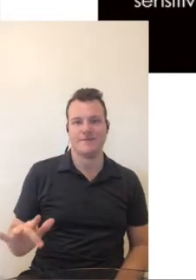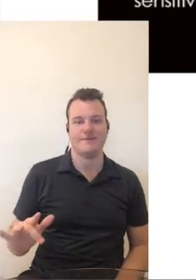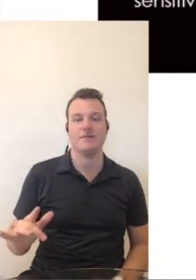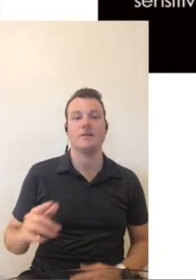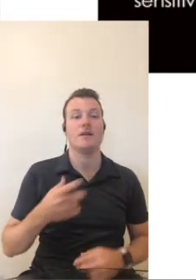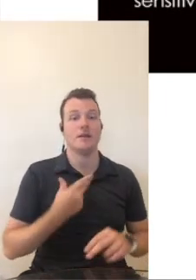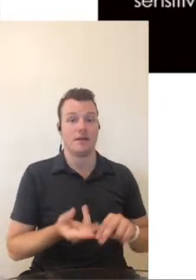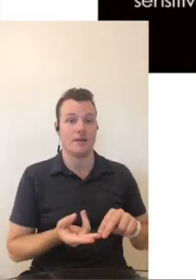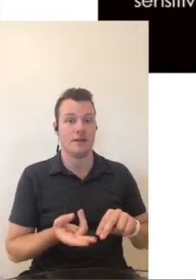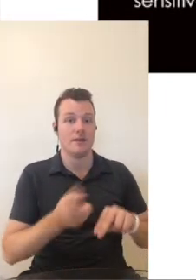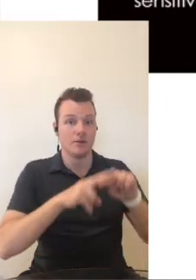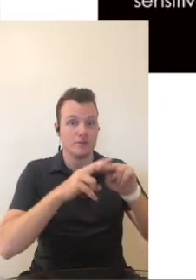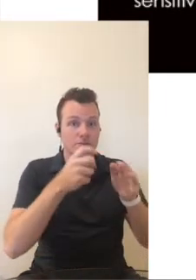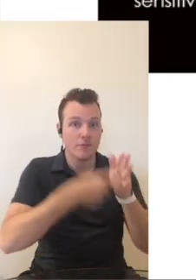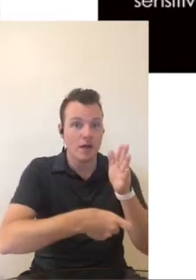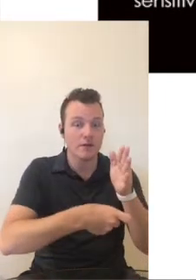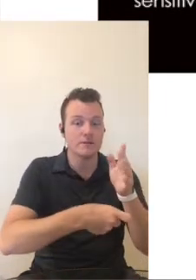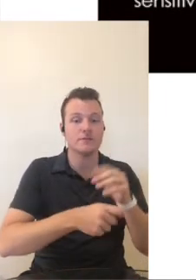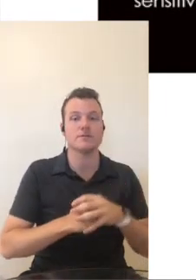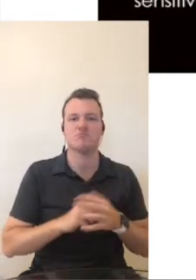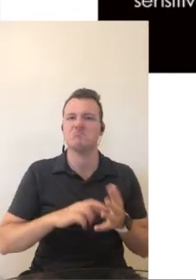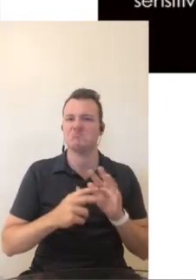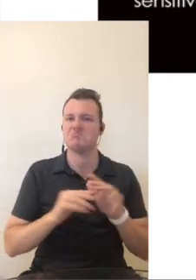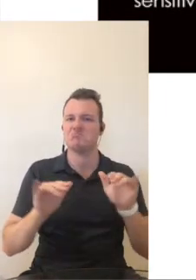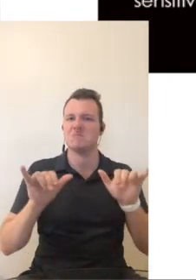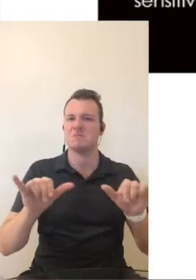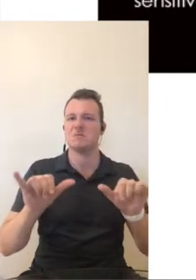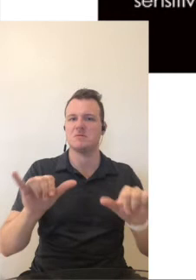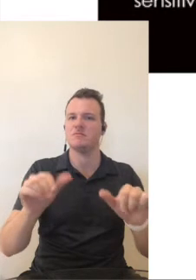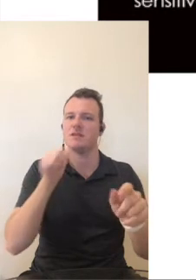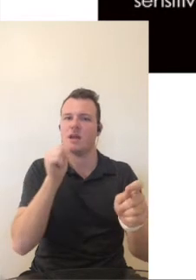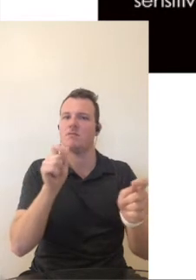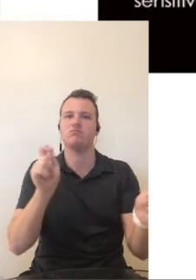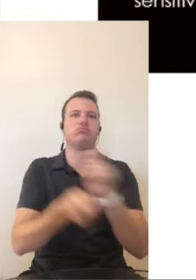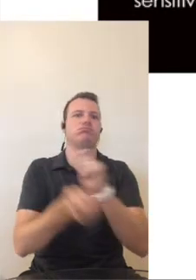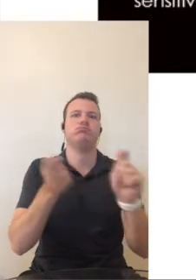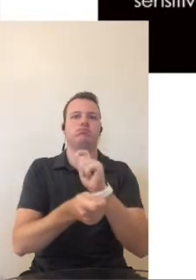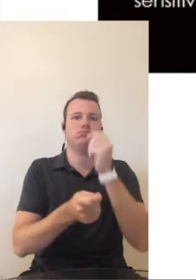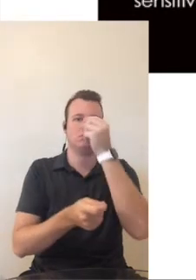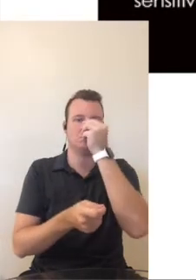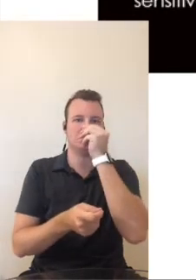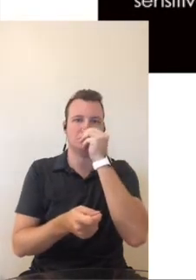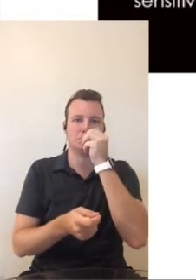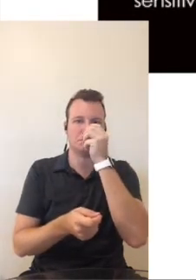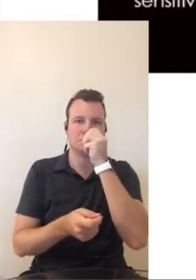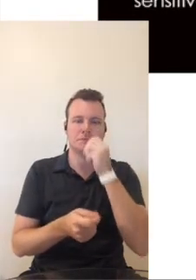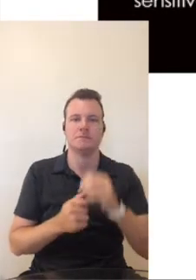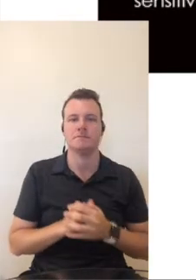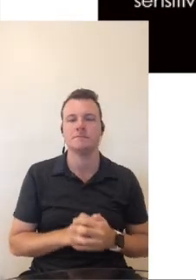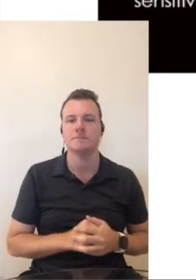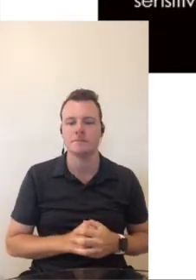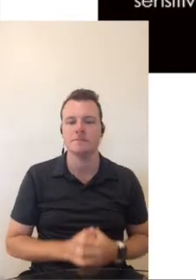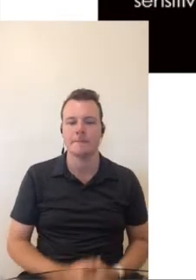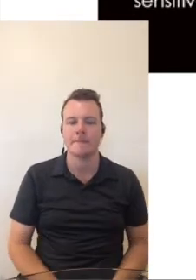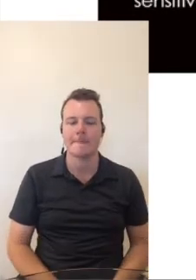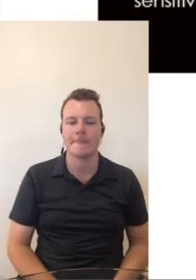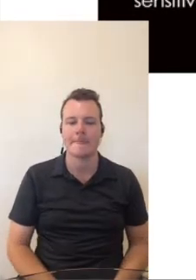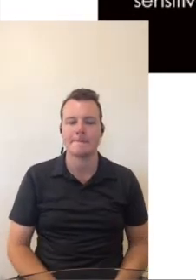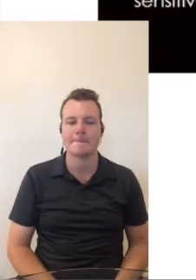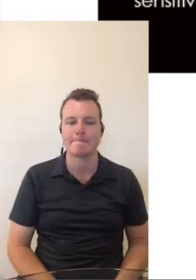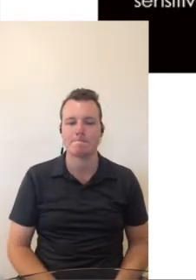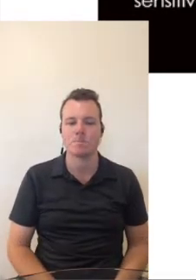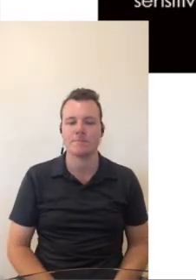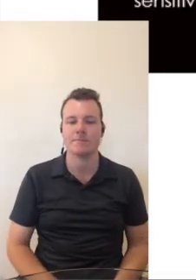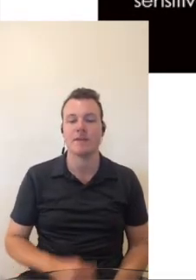in quantity demanded is actually going to be very small because people are not as price sensitive. And if